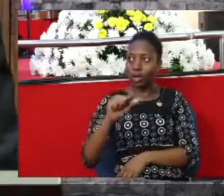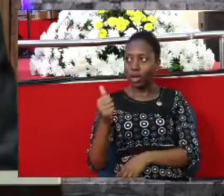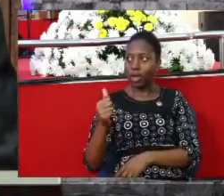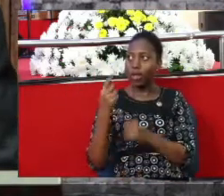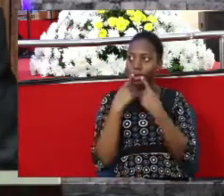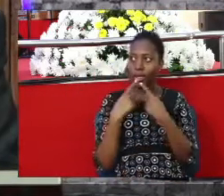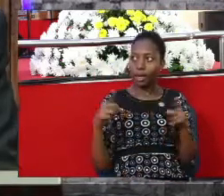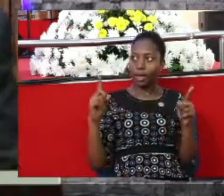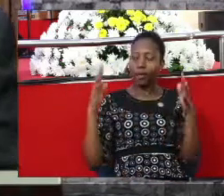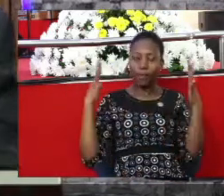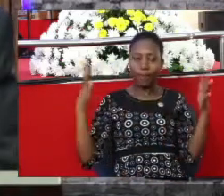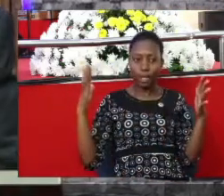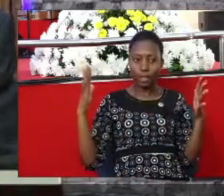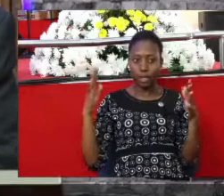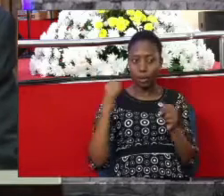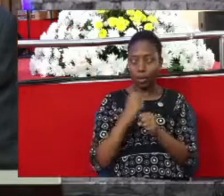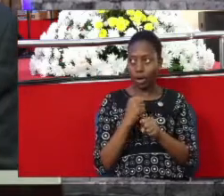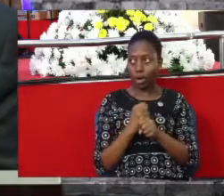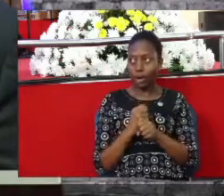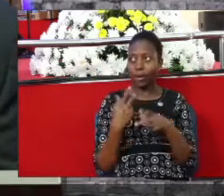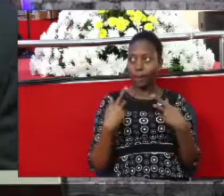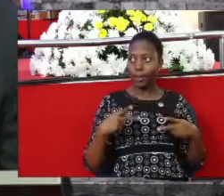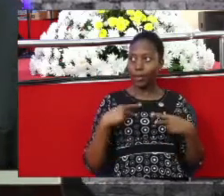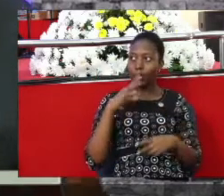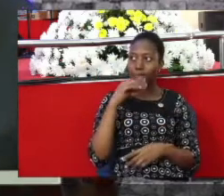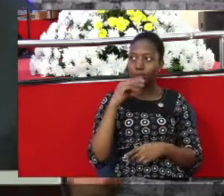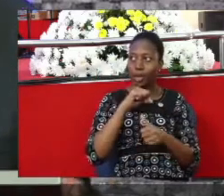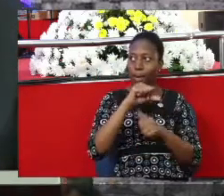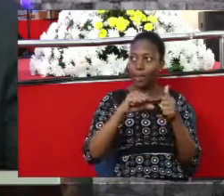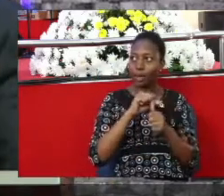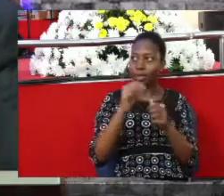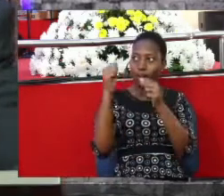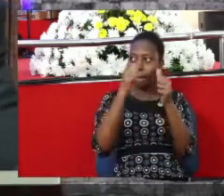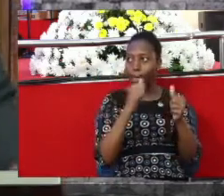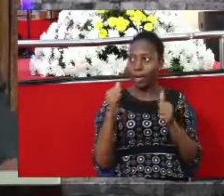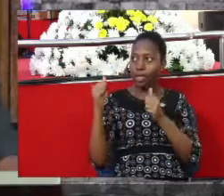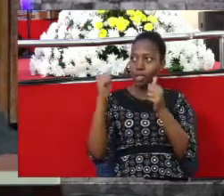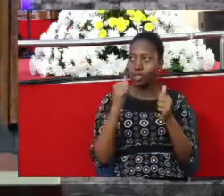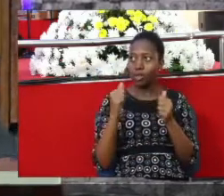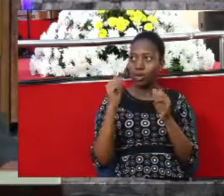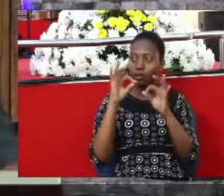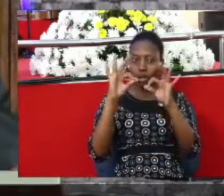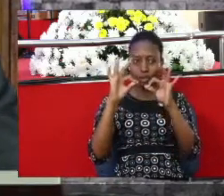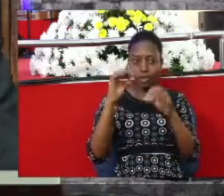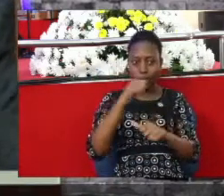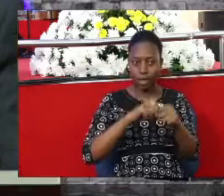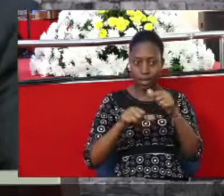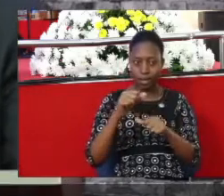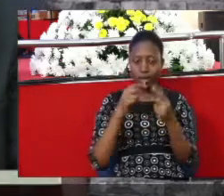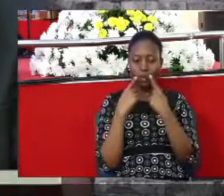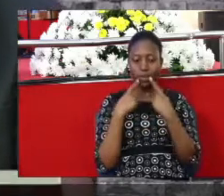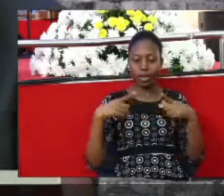acts. Men shall speak of the might of your awesome acts, and I'll declare your greatness.